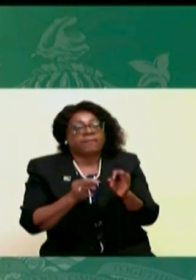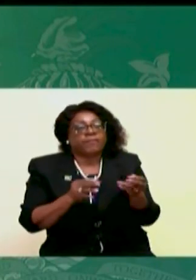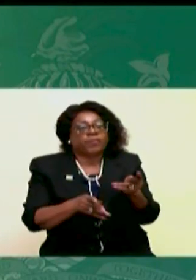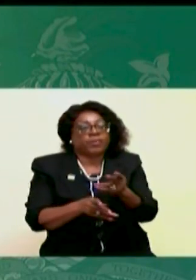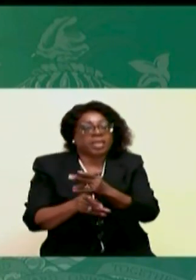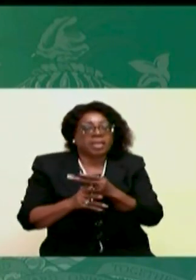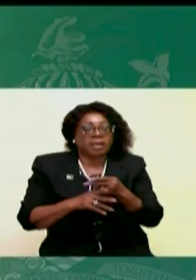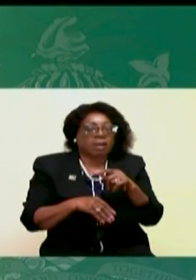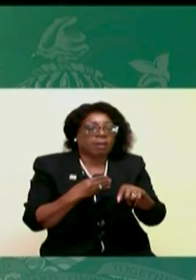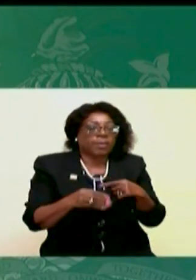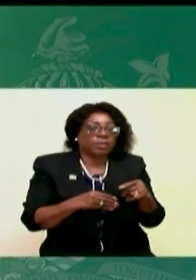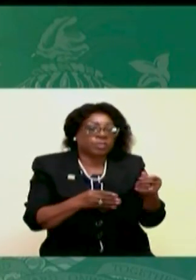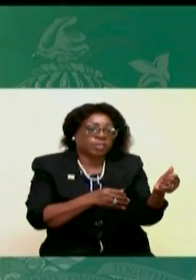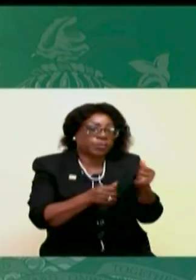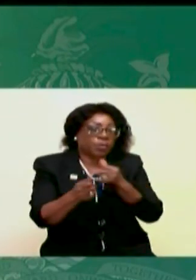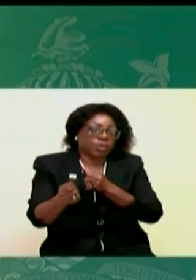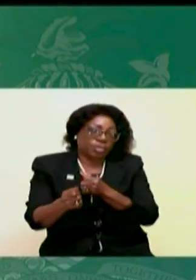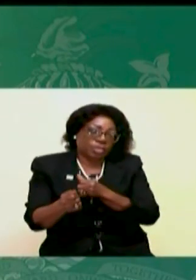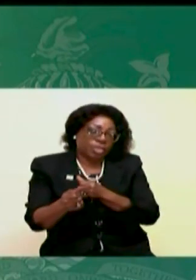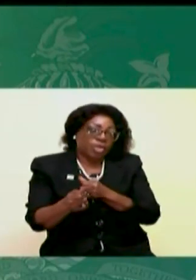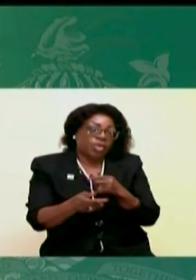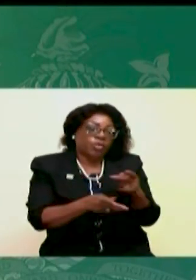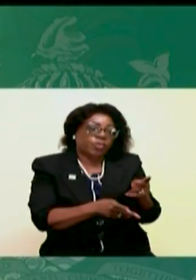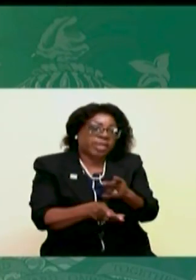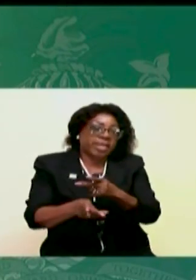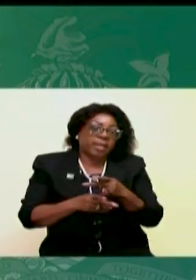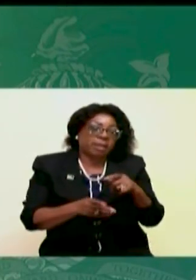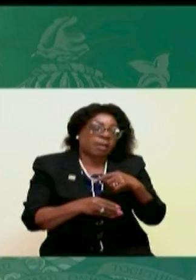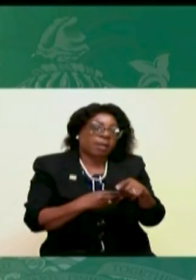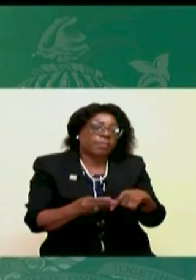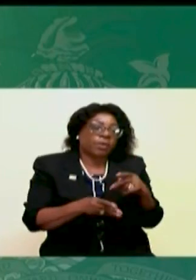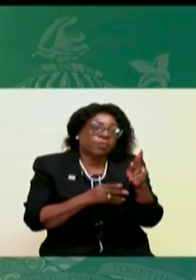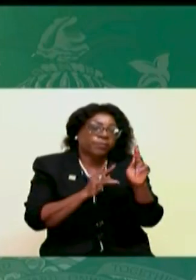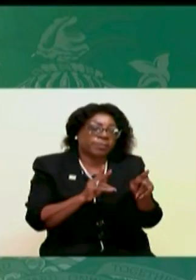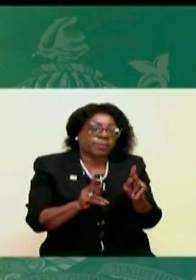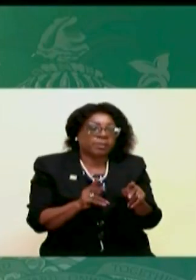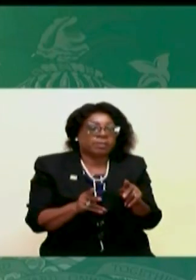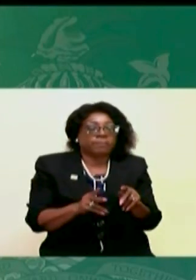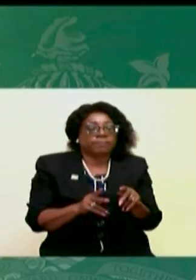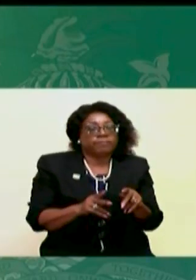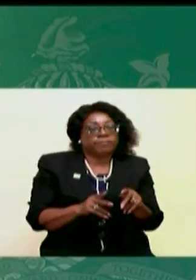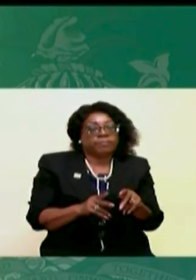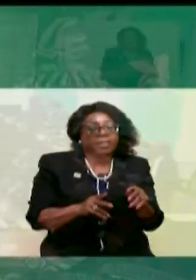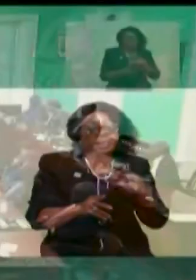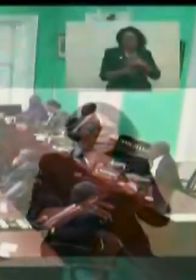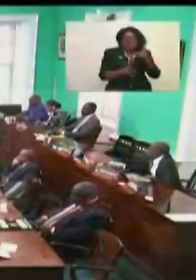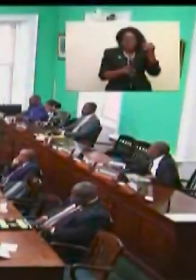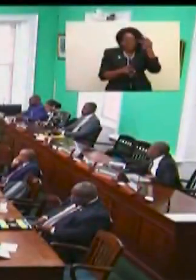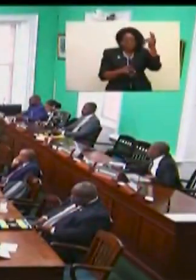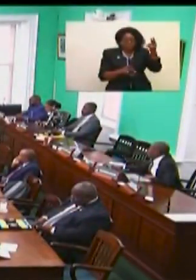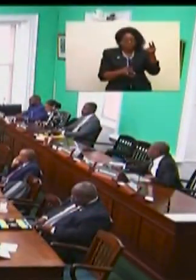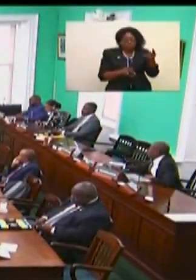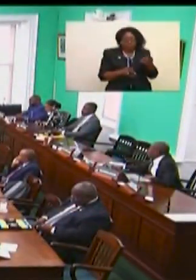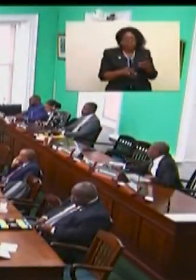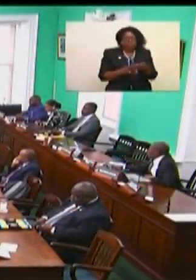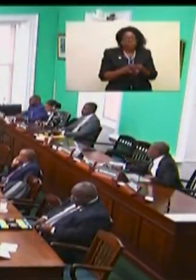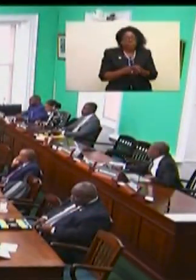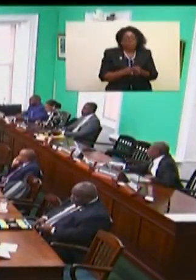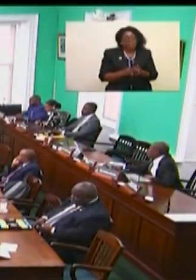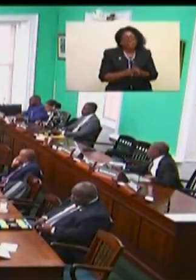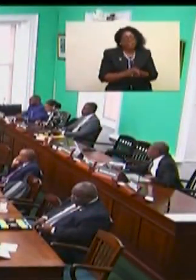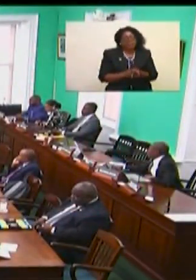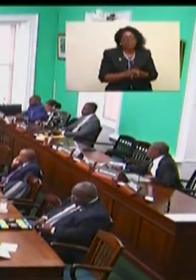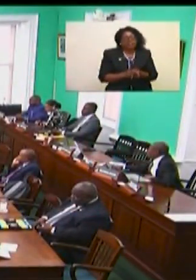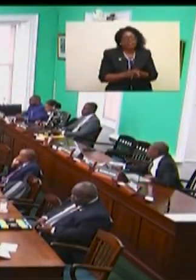I'm going to hear this. I didn't hear it. That's my view. I'm entitled to my view, Madam Speaker. I'm entitled to my view. Marco City can't tell me how to